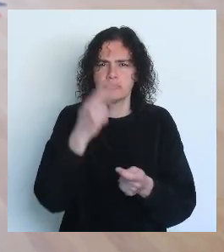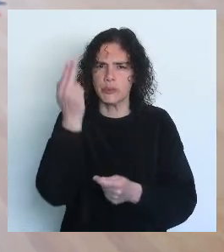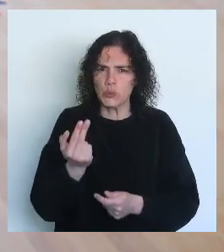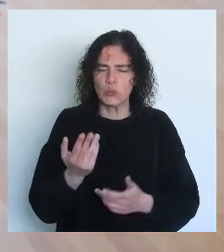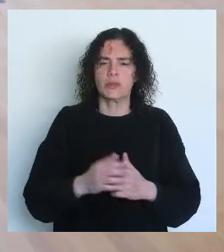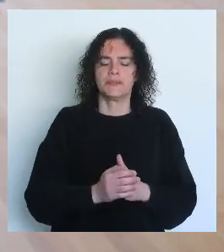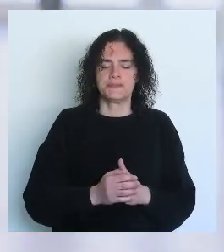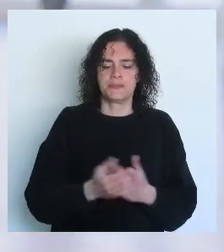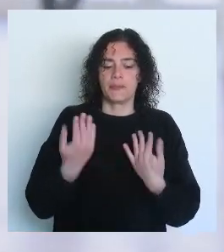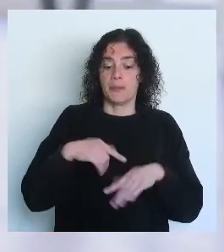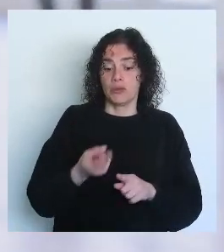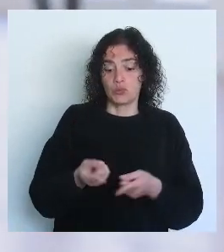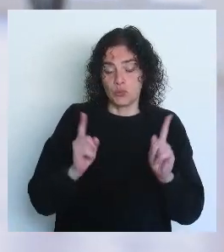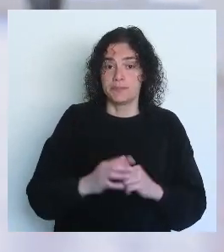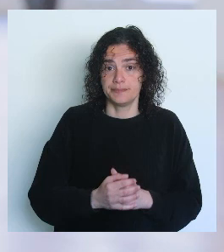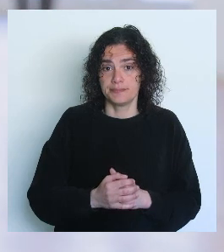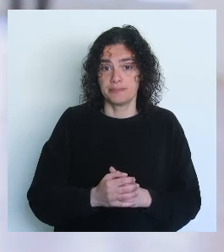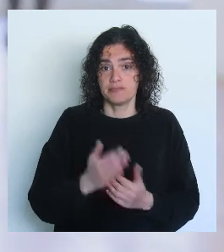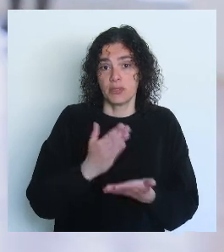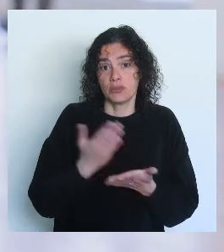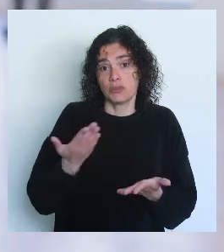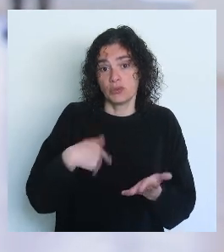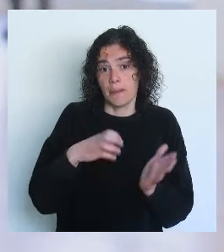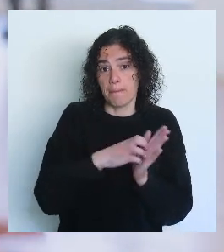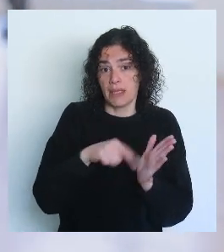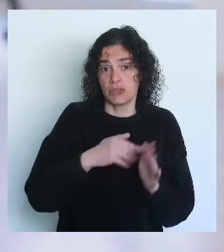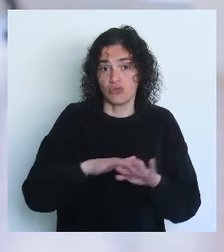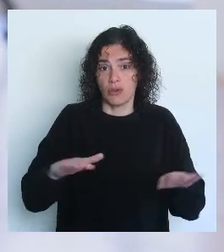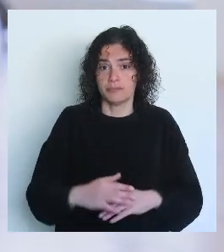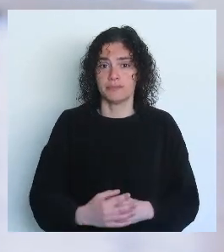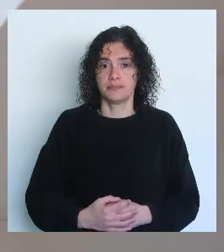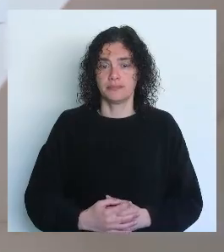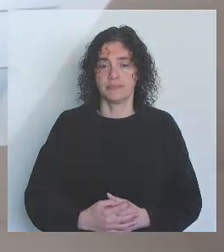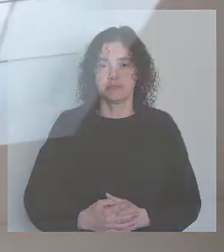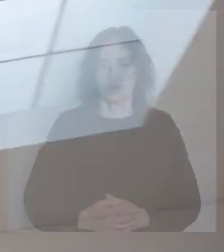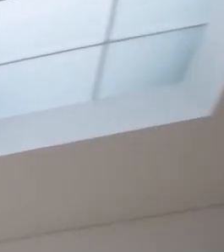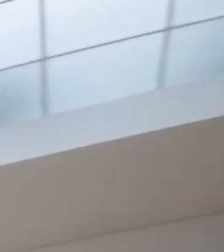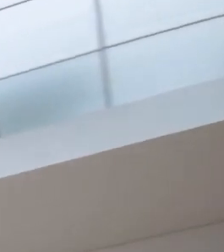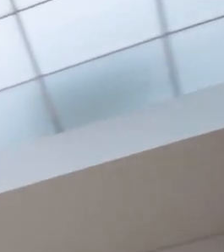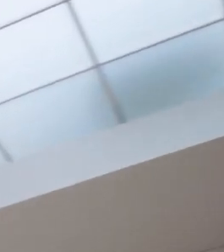dematerialization of a painting, but it's not just a stain on the floor.